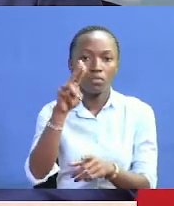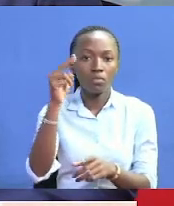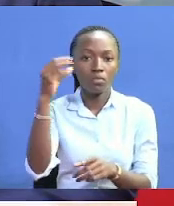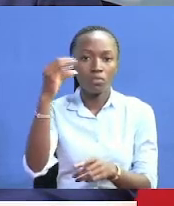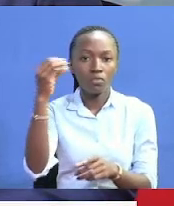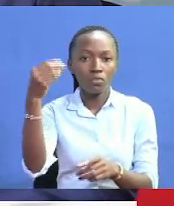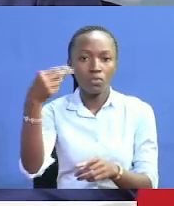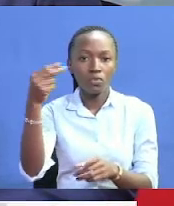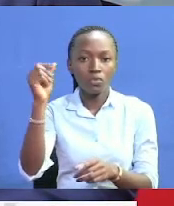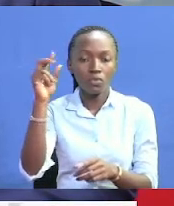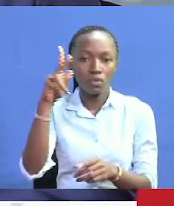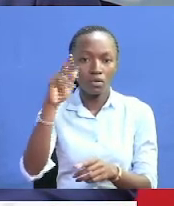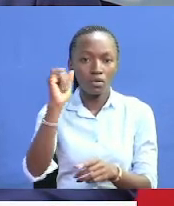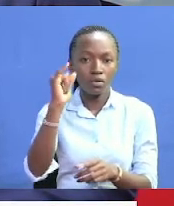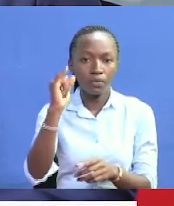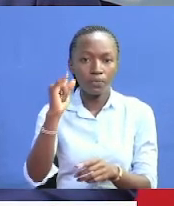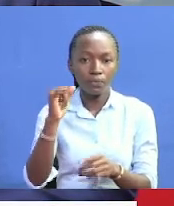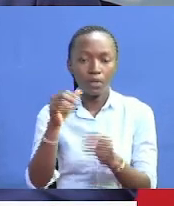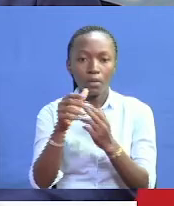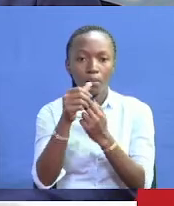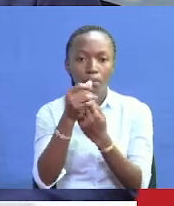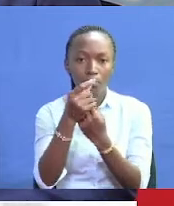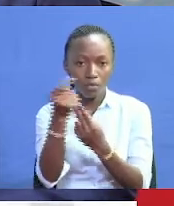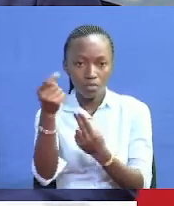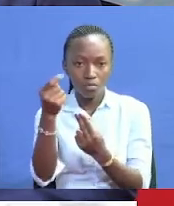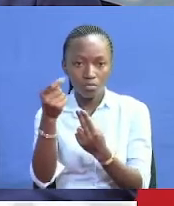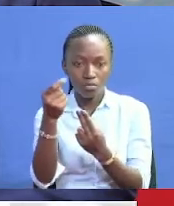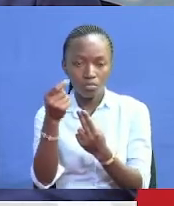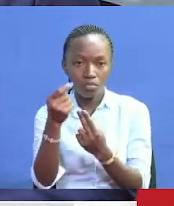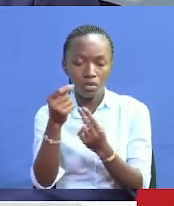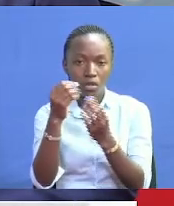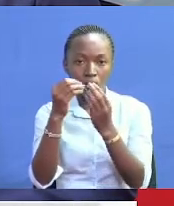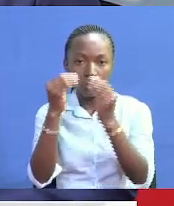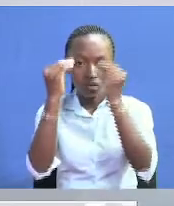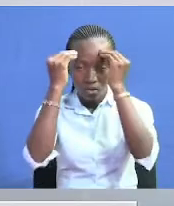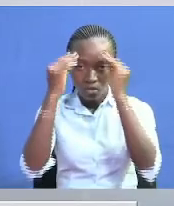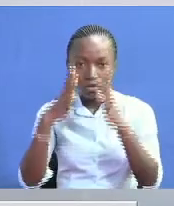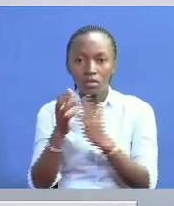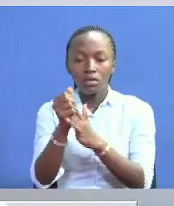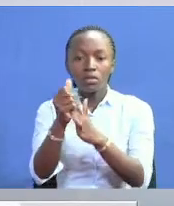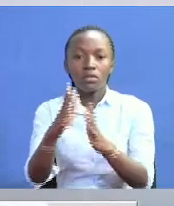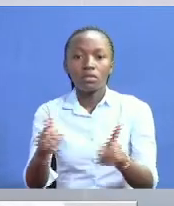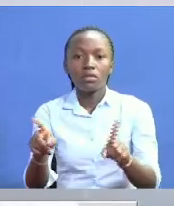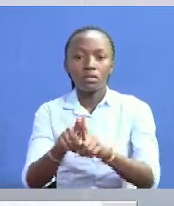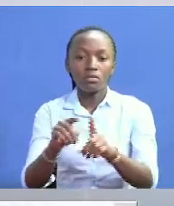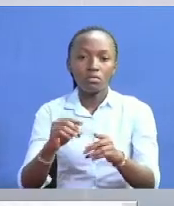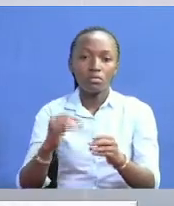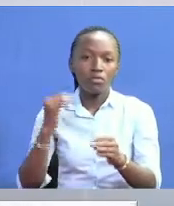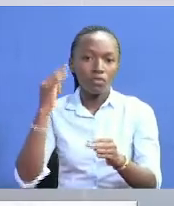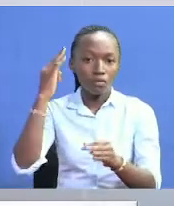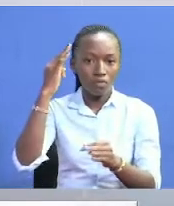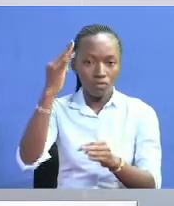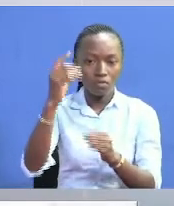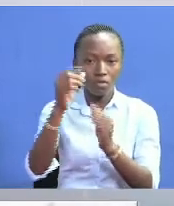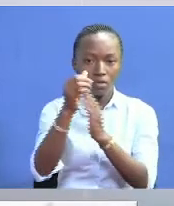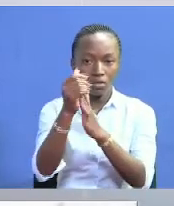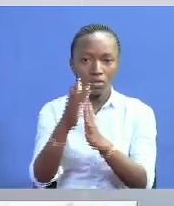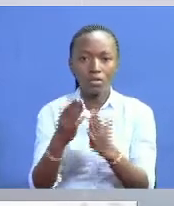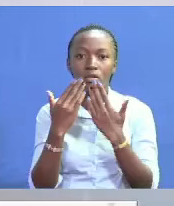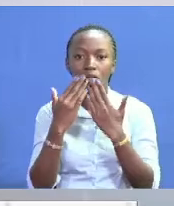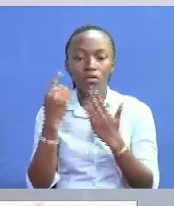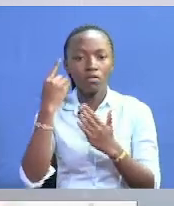of Kenya, both aspiring student leaders and potentially future leaders. Thank you so much, gentlemen, for dedicating your time for this